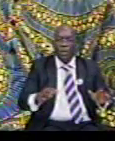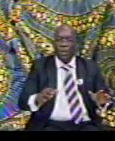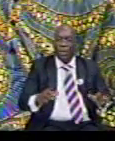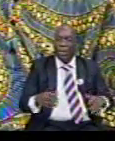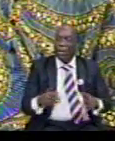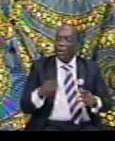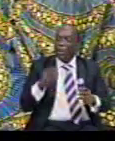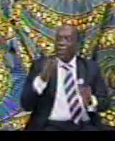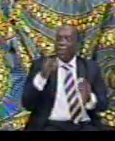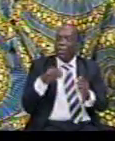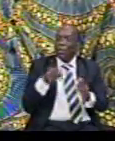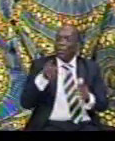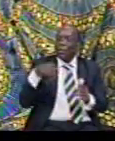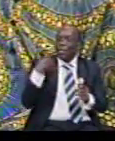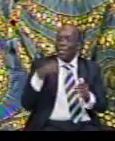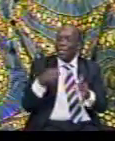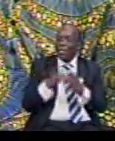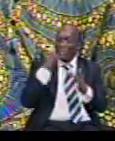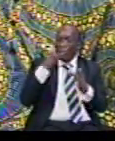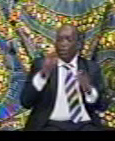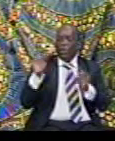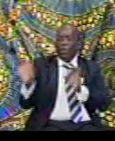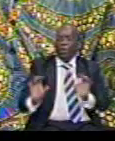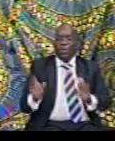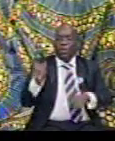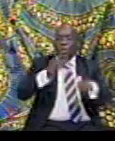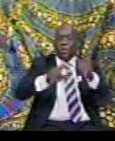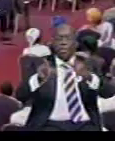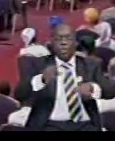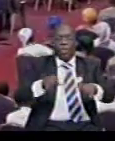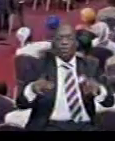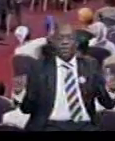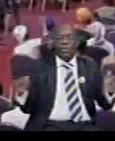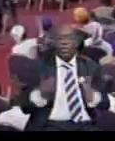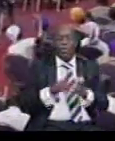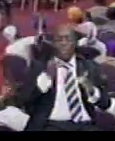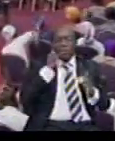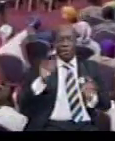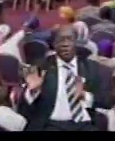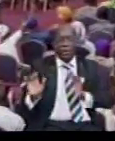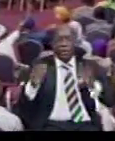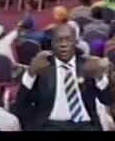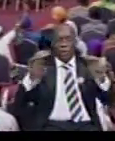done. Somebody help me shout, it is done.